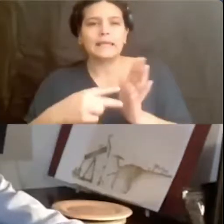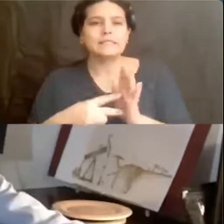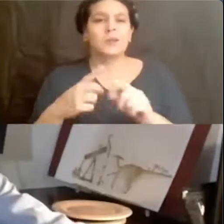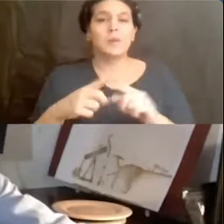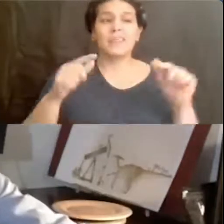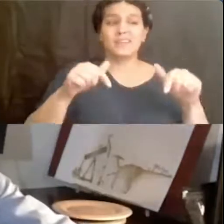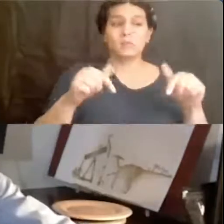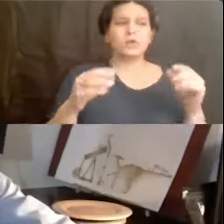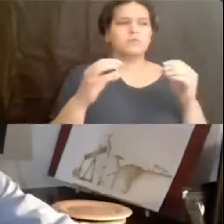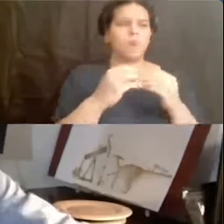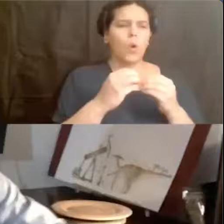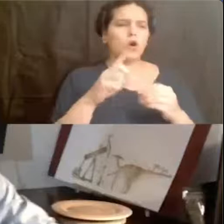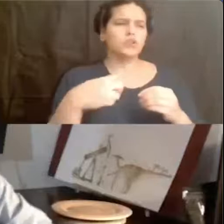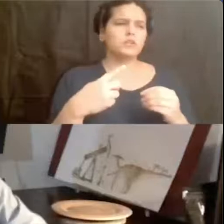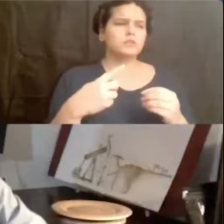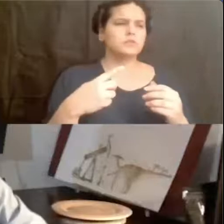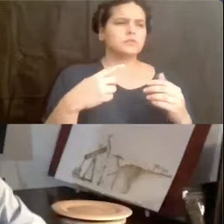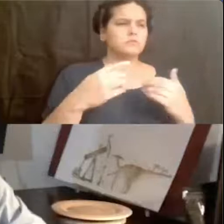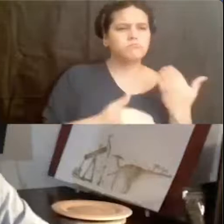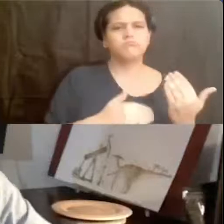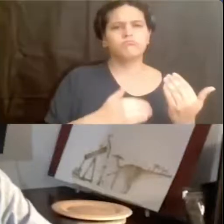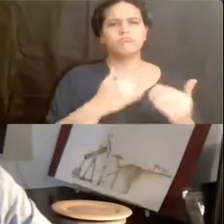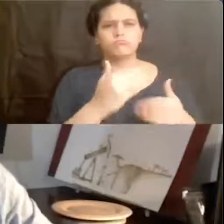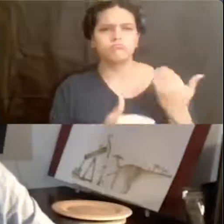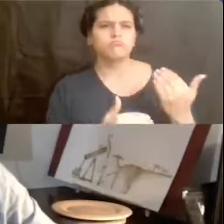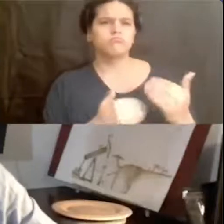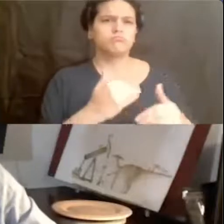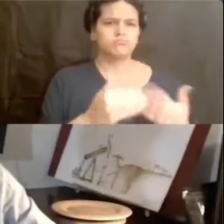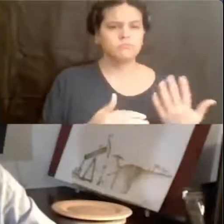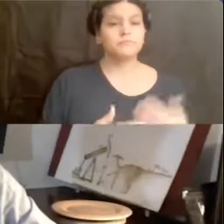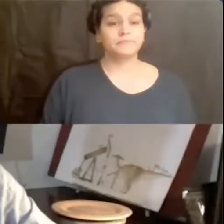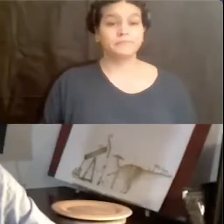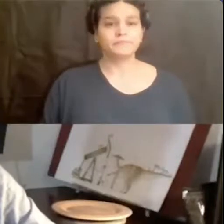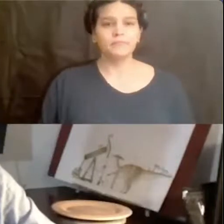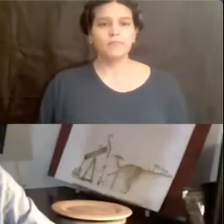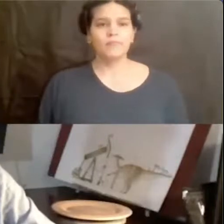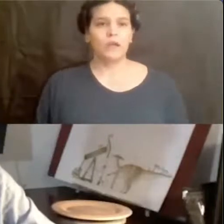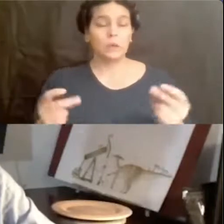let me just get a quick glass of water here.